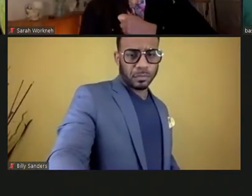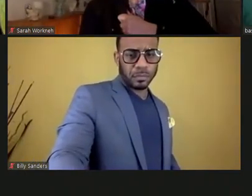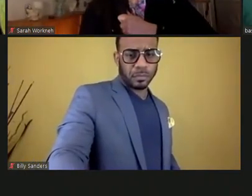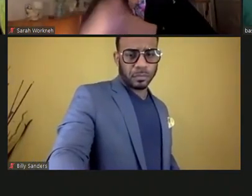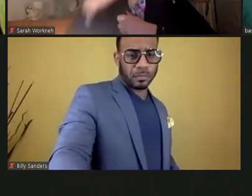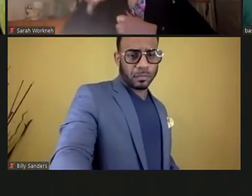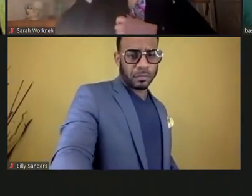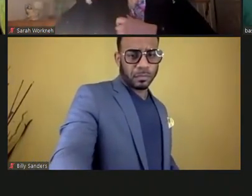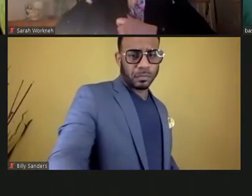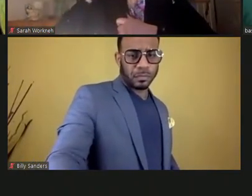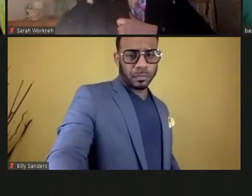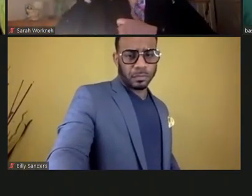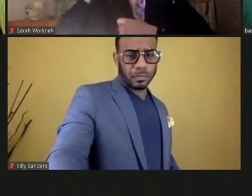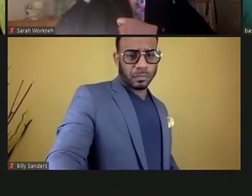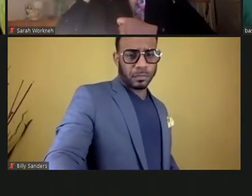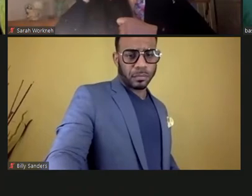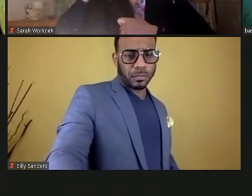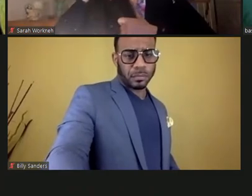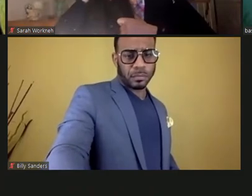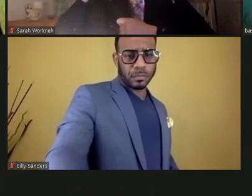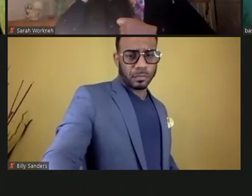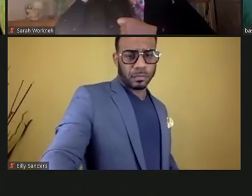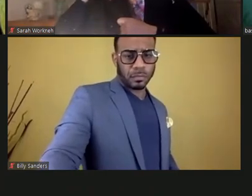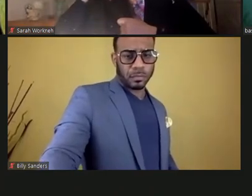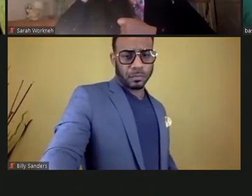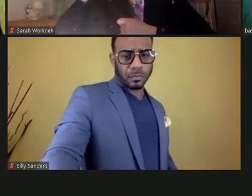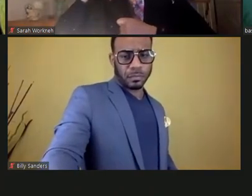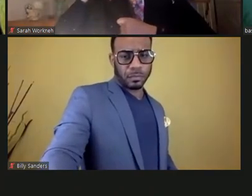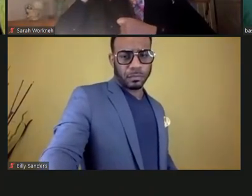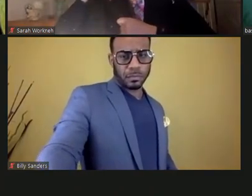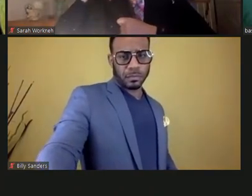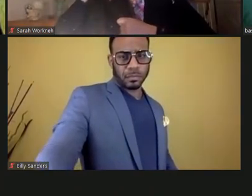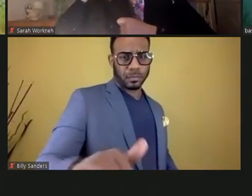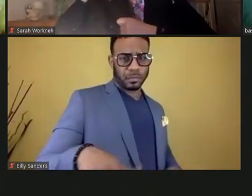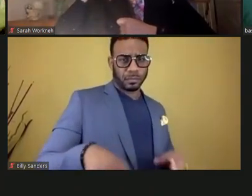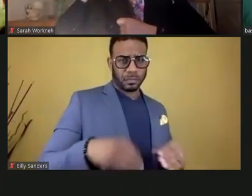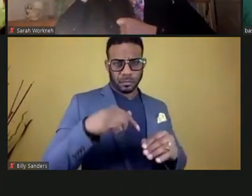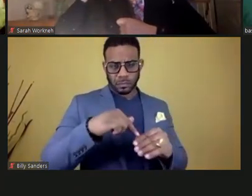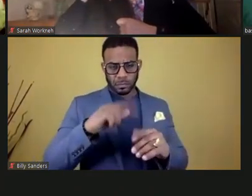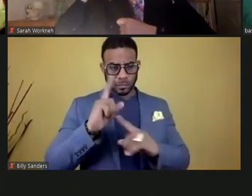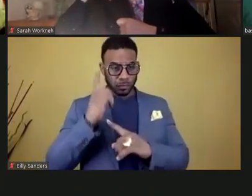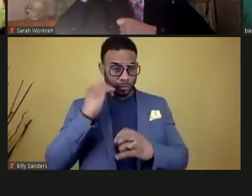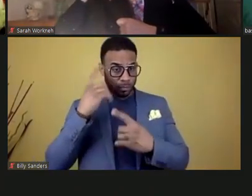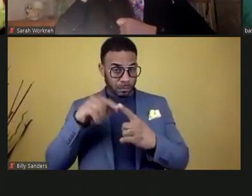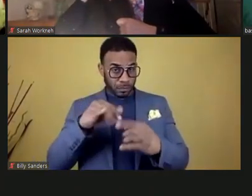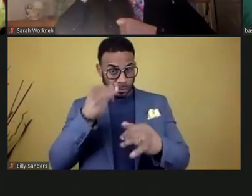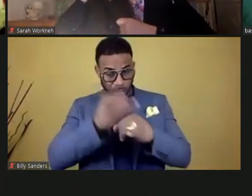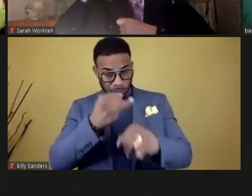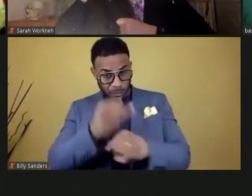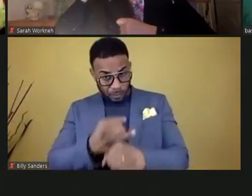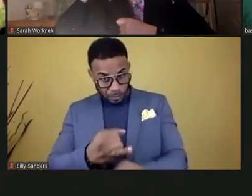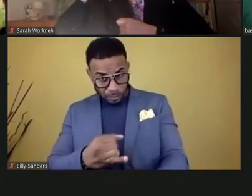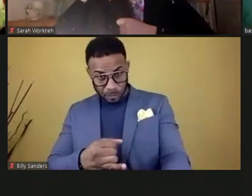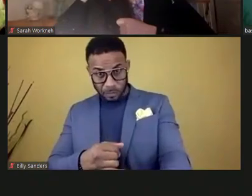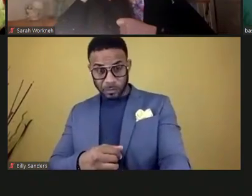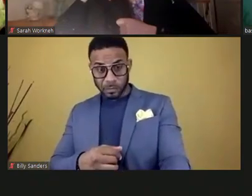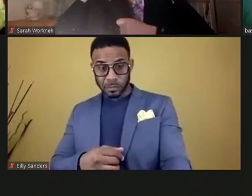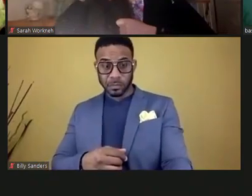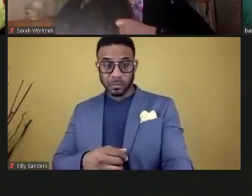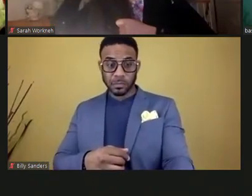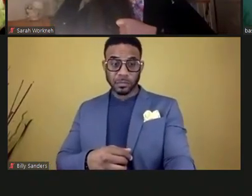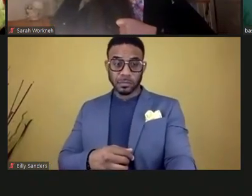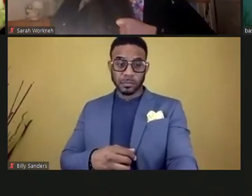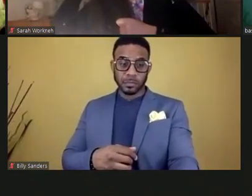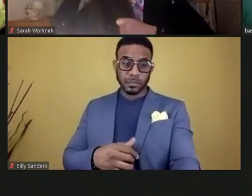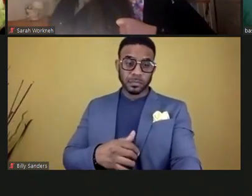I just wanted to just add for a moment that when we think about these institutions,